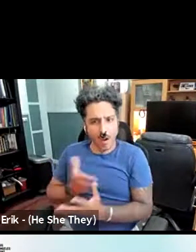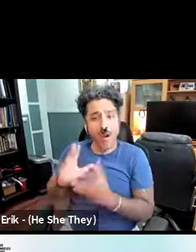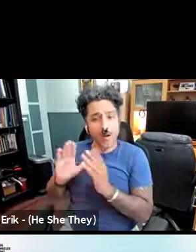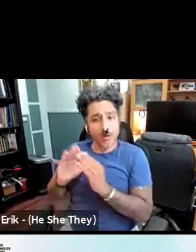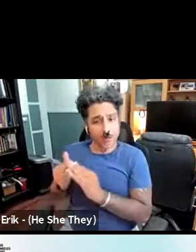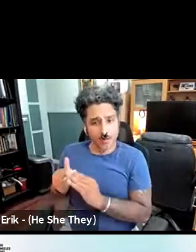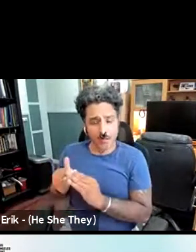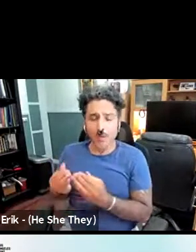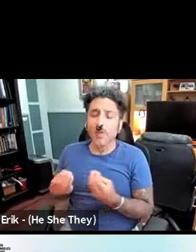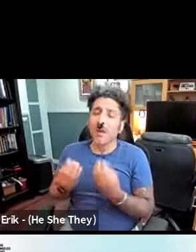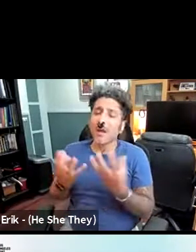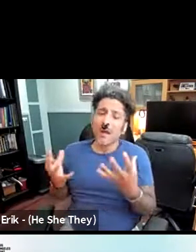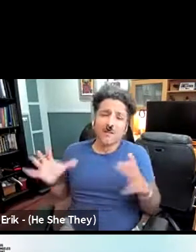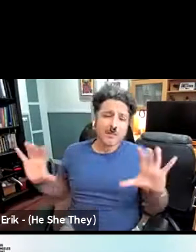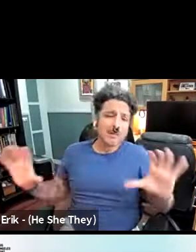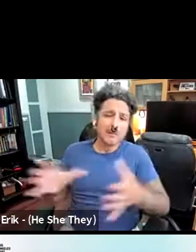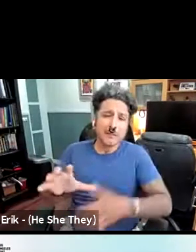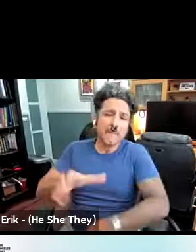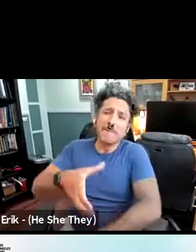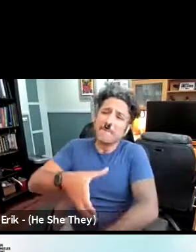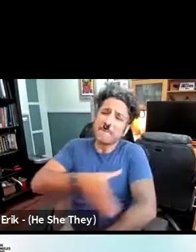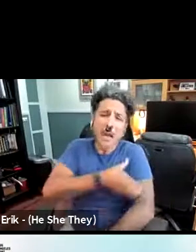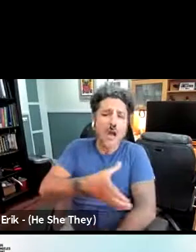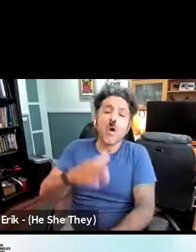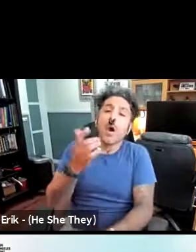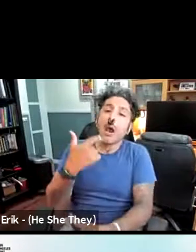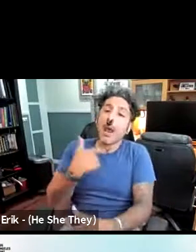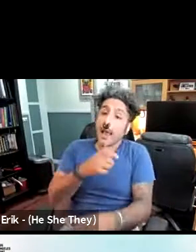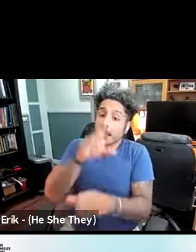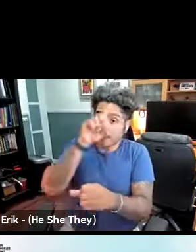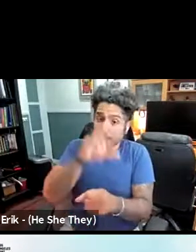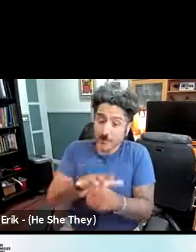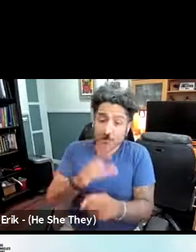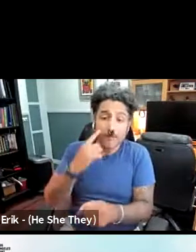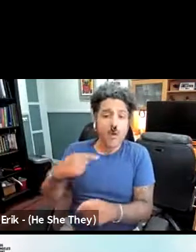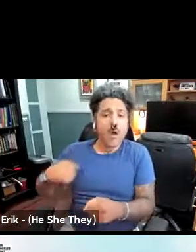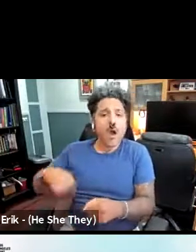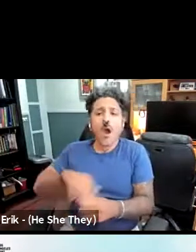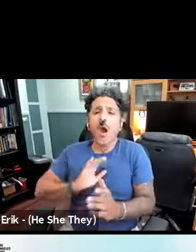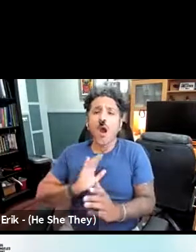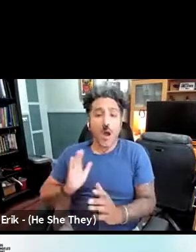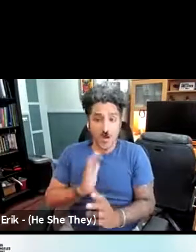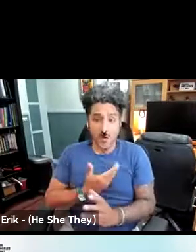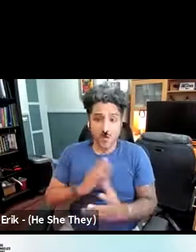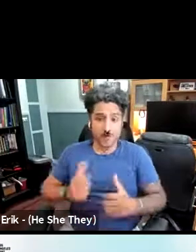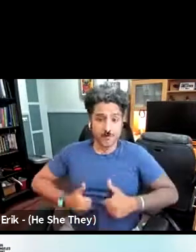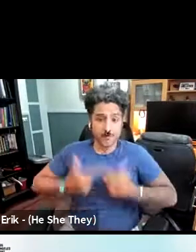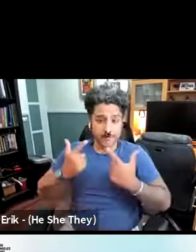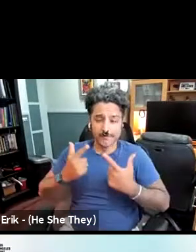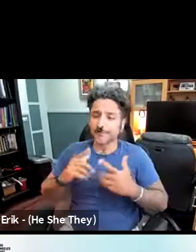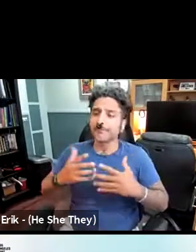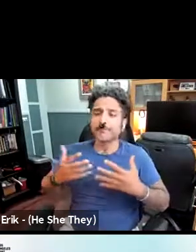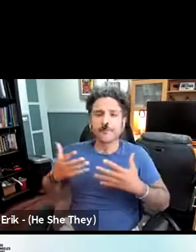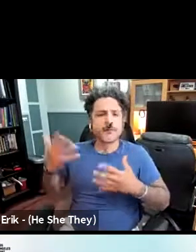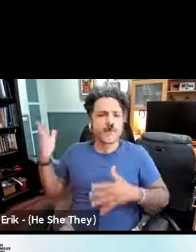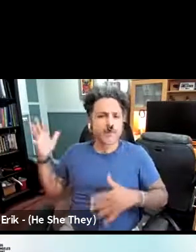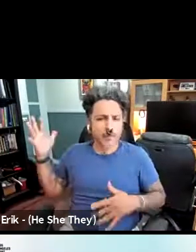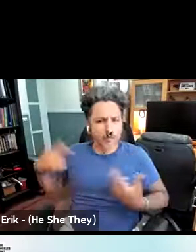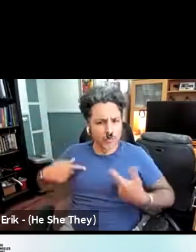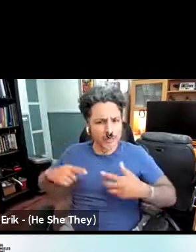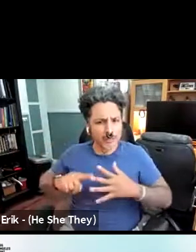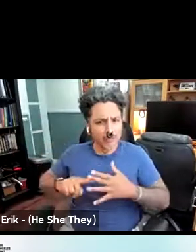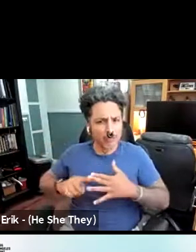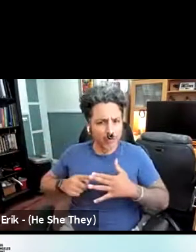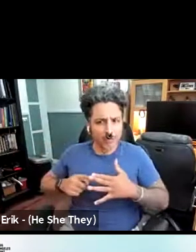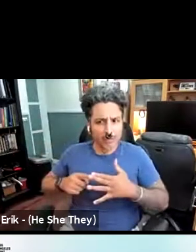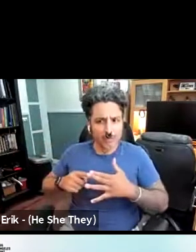much collective power, and I think commitment to our own survival. Like, we've already started. I mean, we kind of see